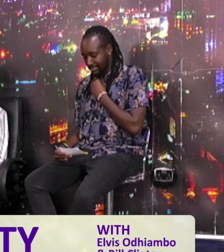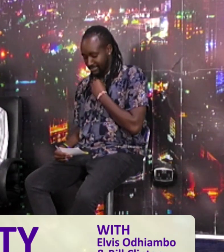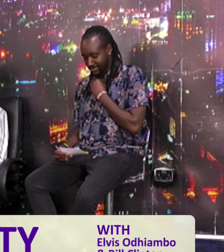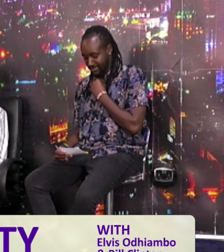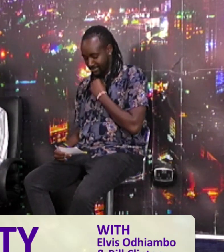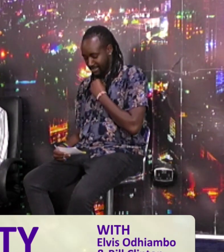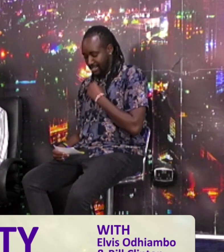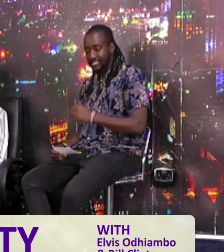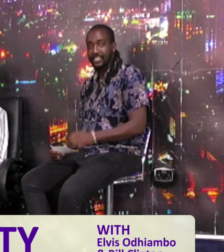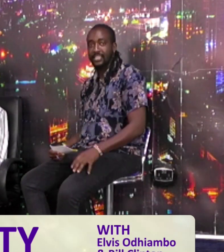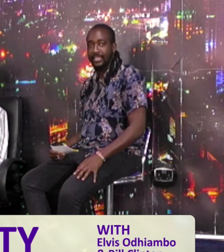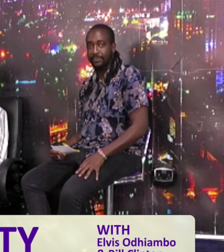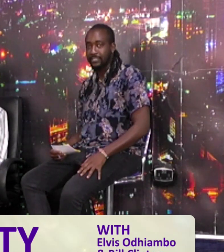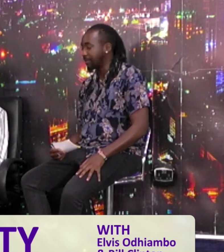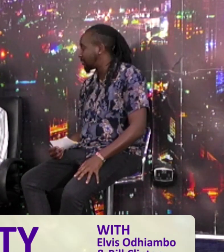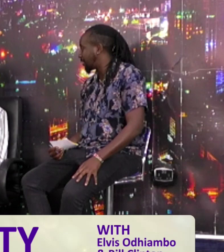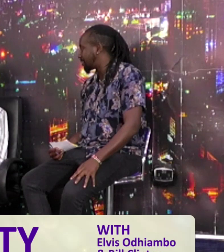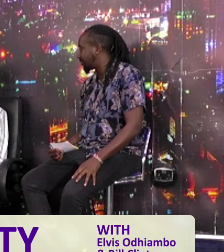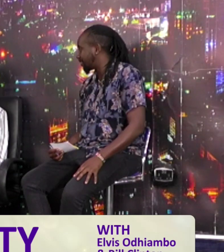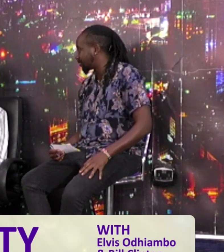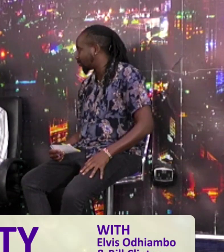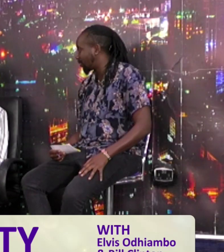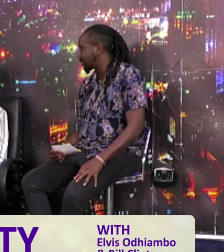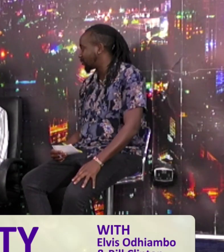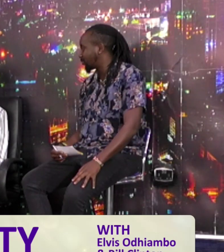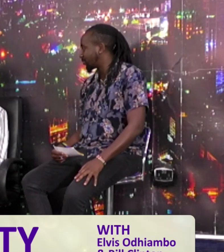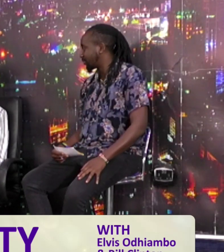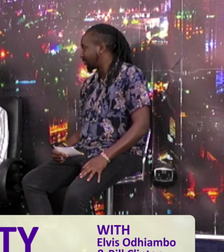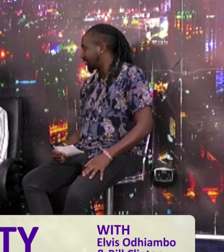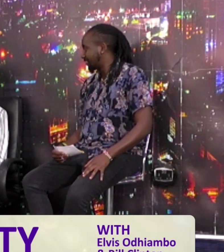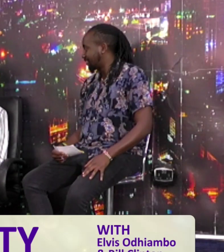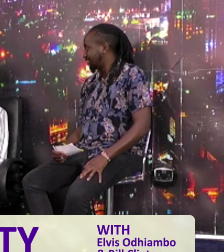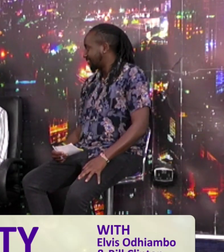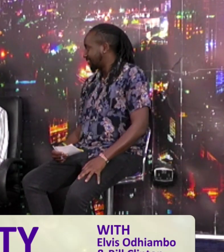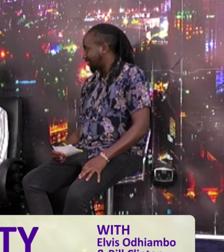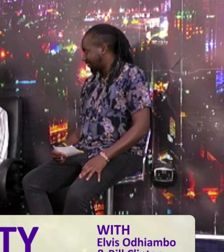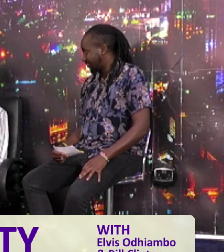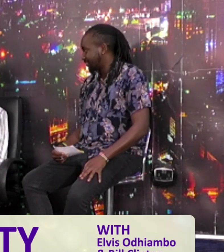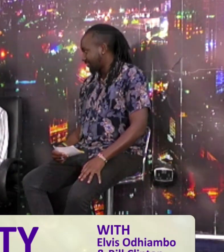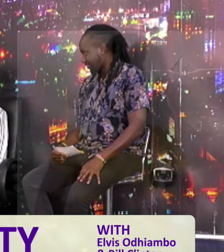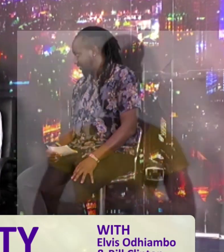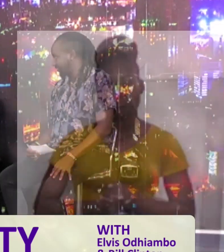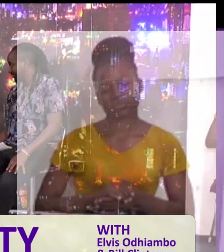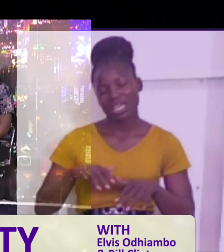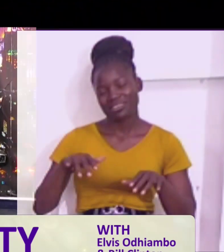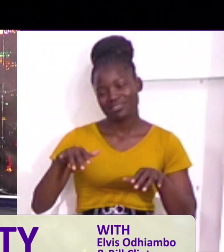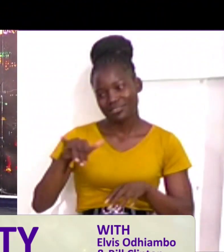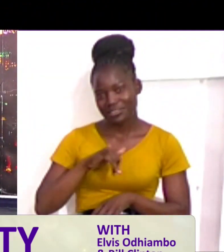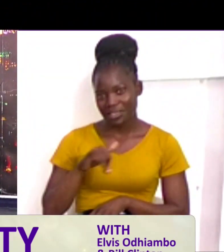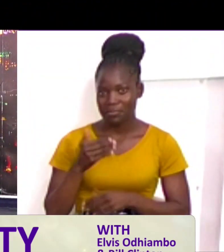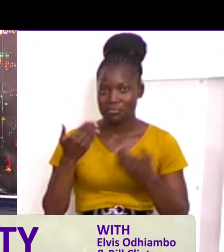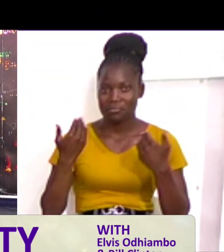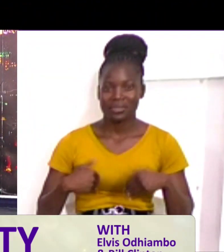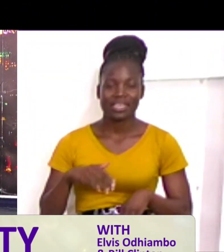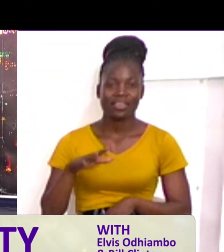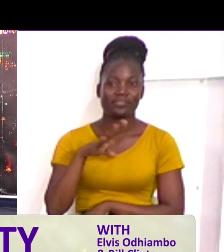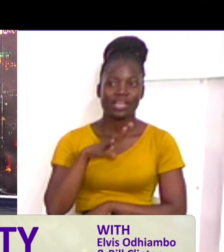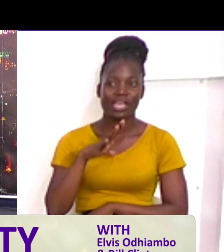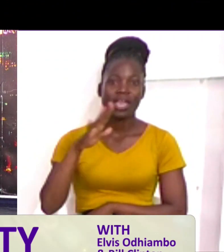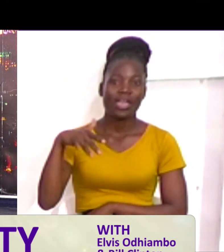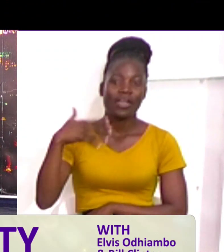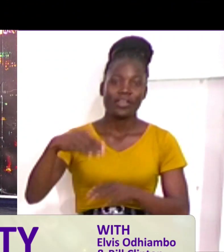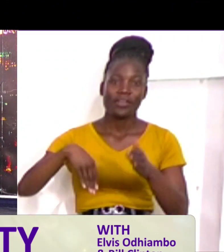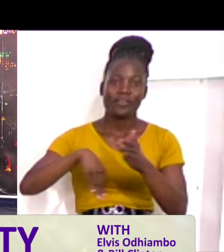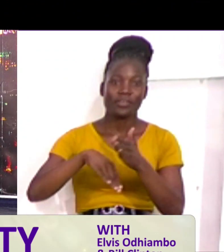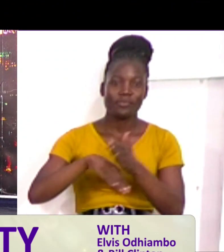and also YouTube. Asante sana ELVIS, karibu sana Mr. FELIX. Ukoaje ndugu? Yeah, I'm also fine. Always